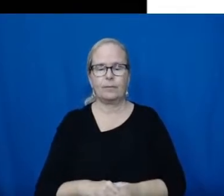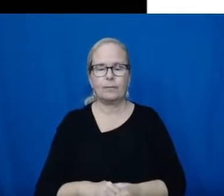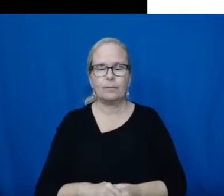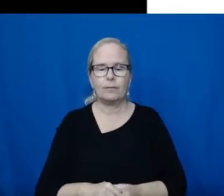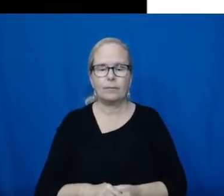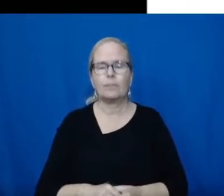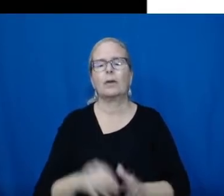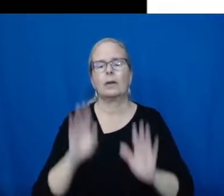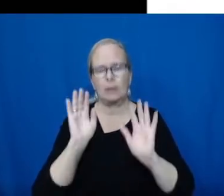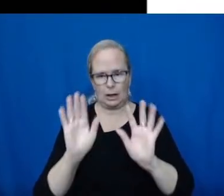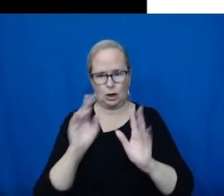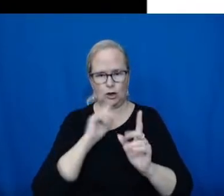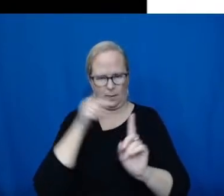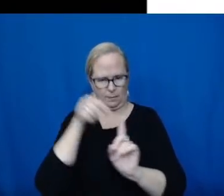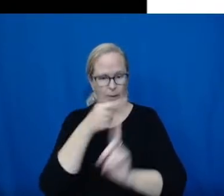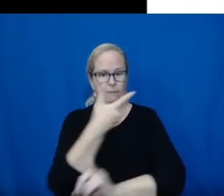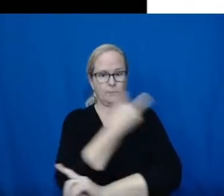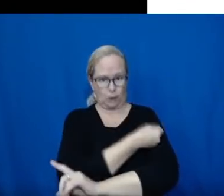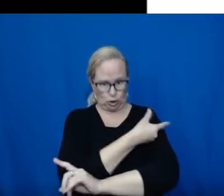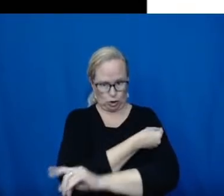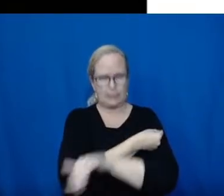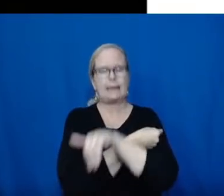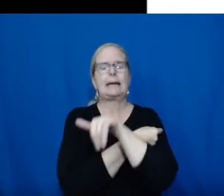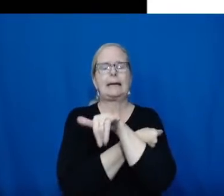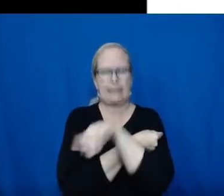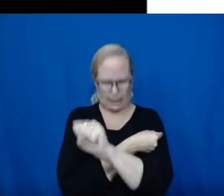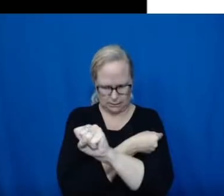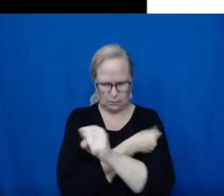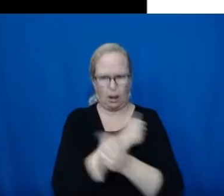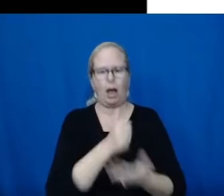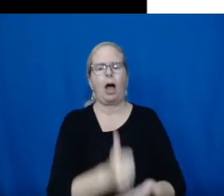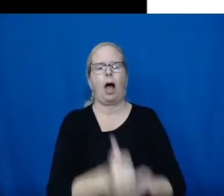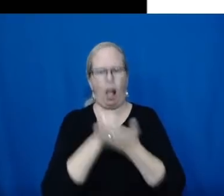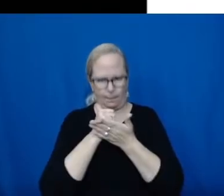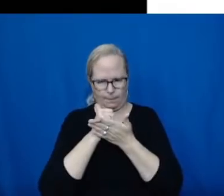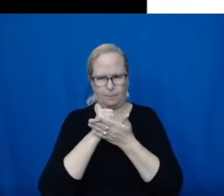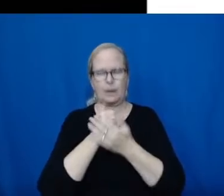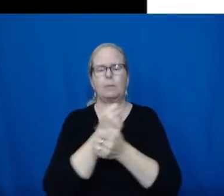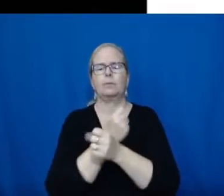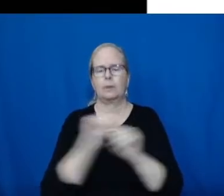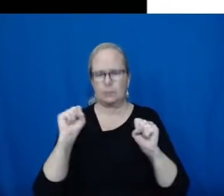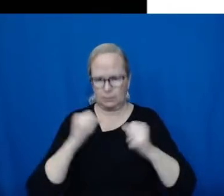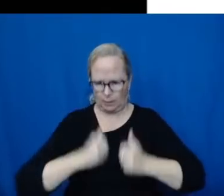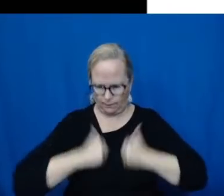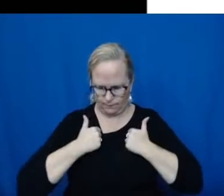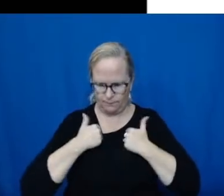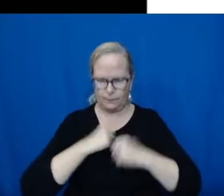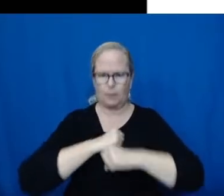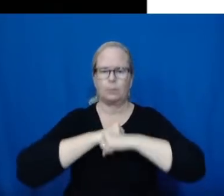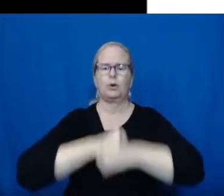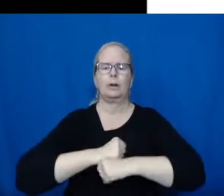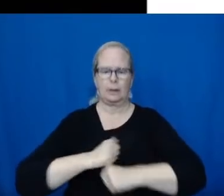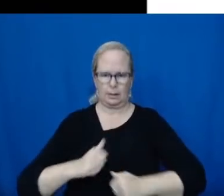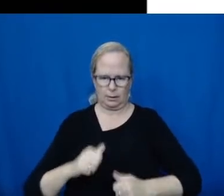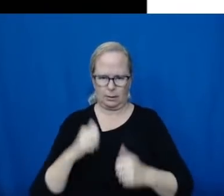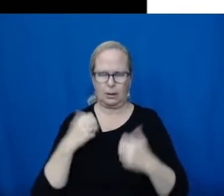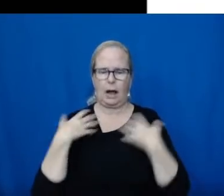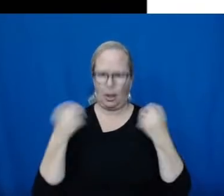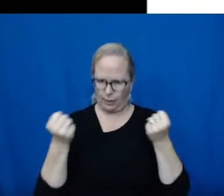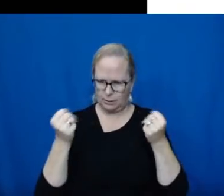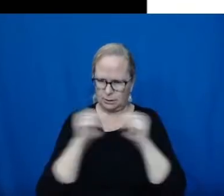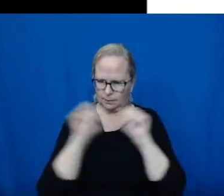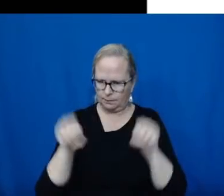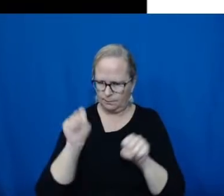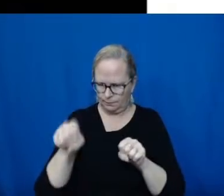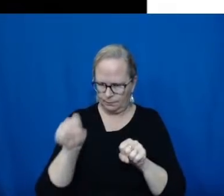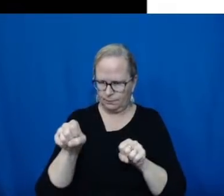And if we would have, so knowing that delta's R value, it's